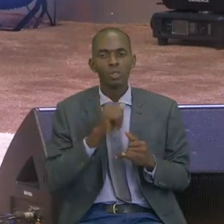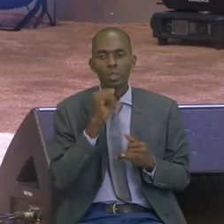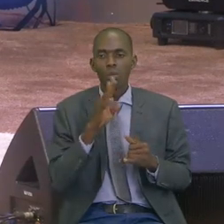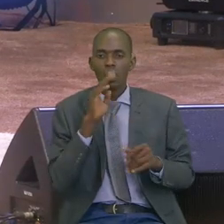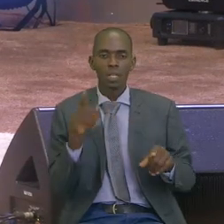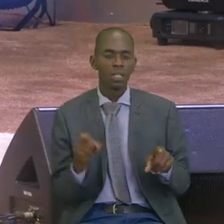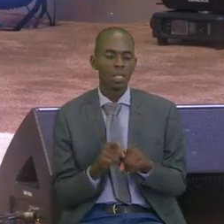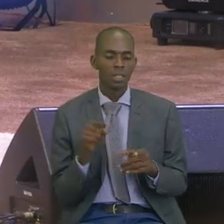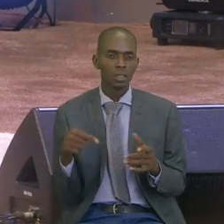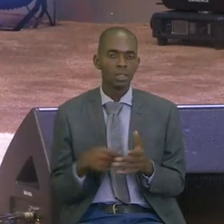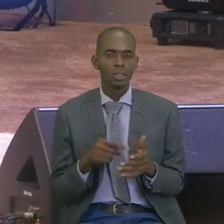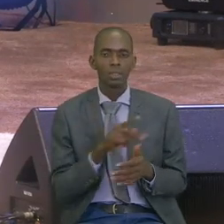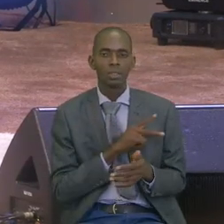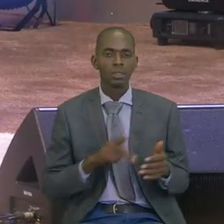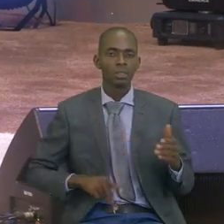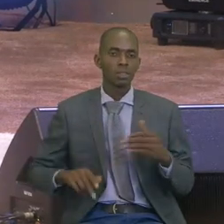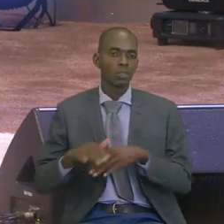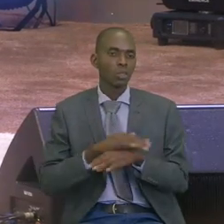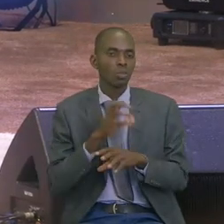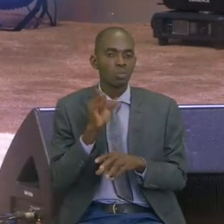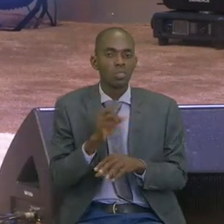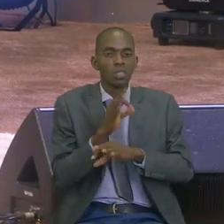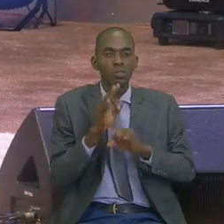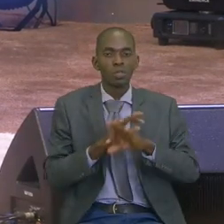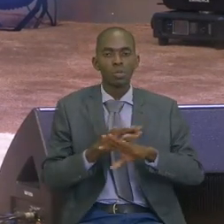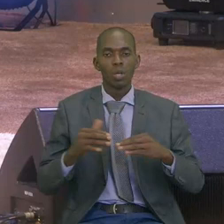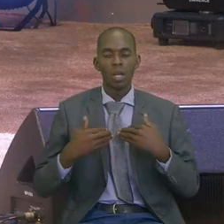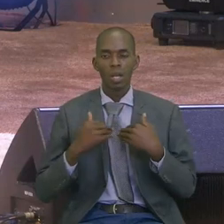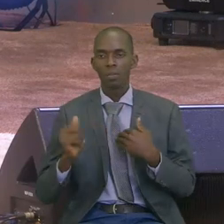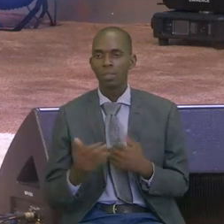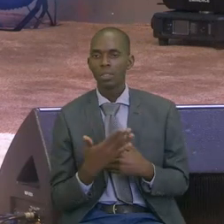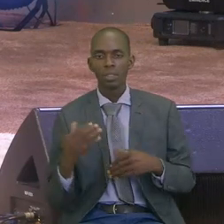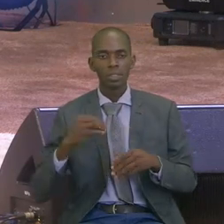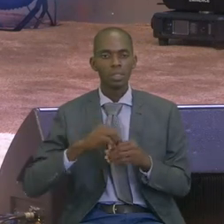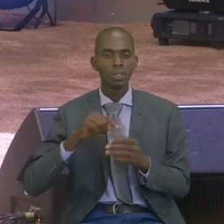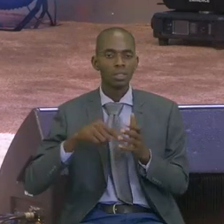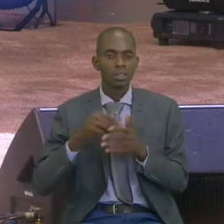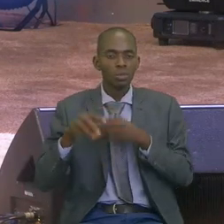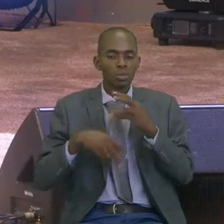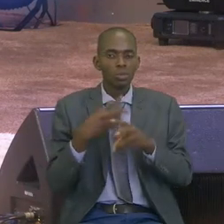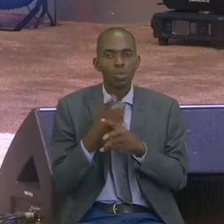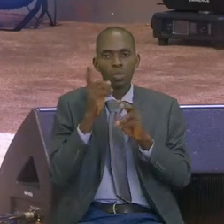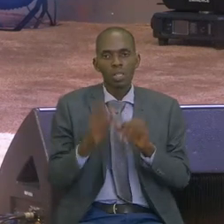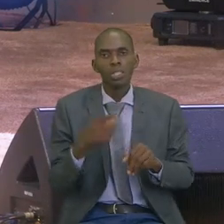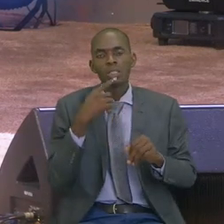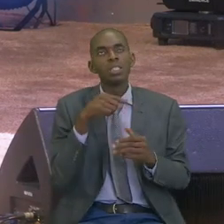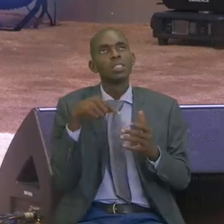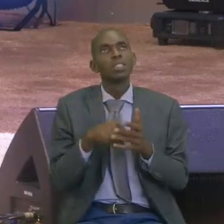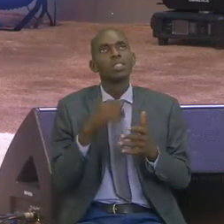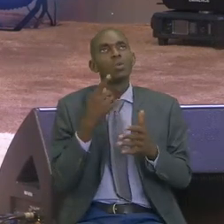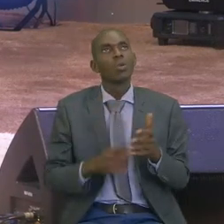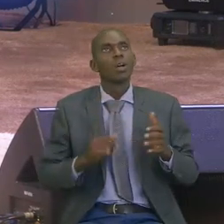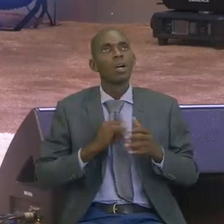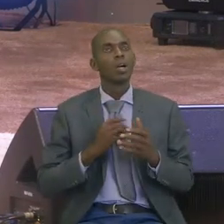and emperors. Now, if we don't have anything in this world, we can say, this is what I possess in comparison with